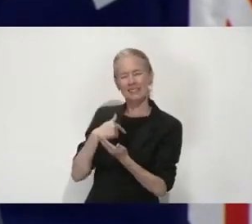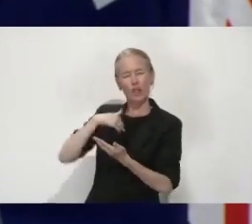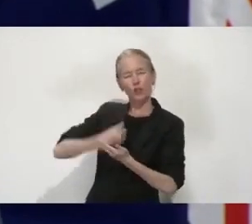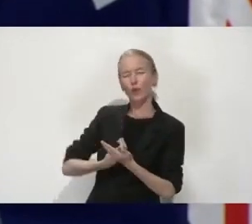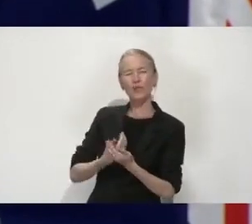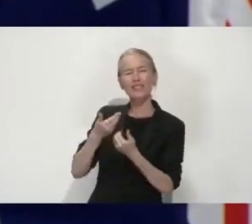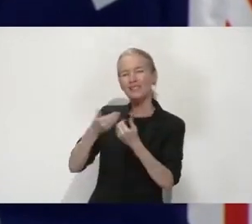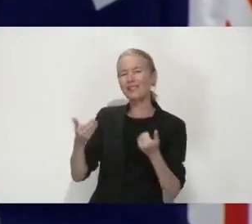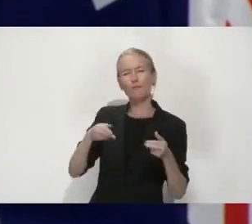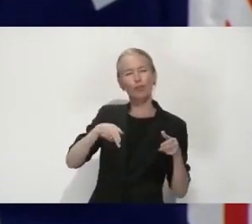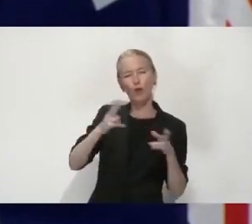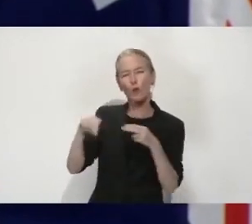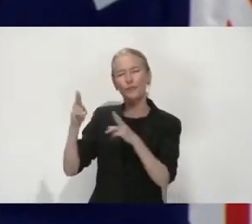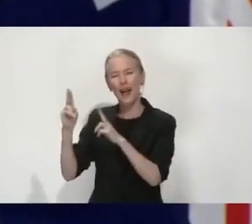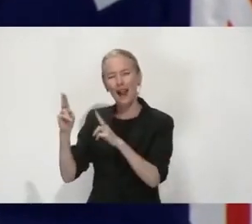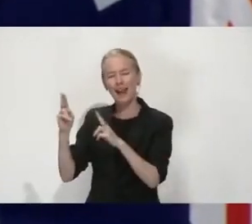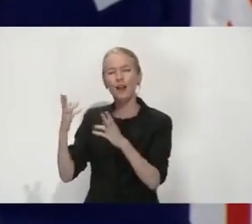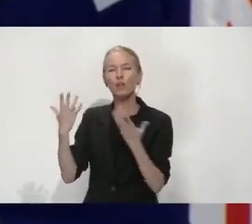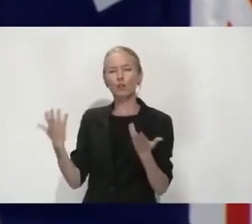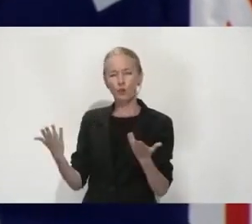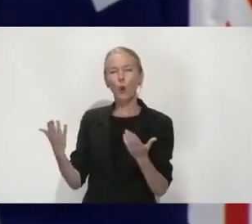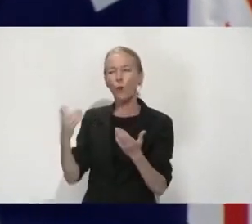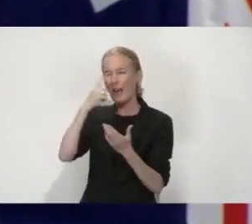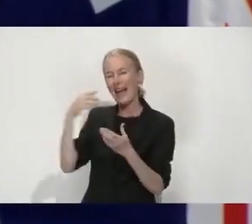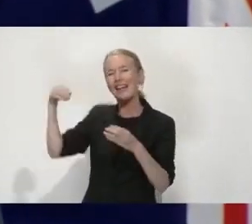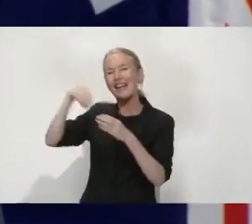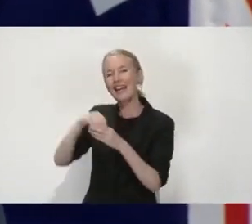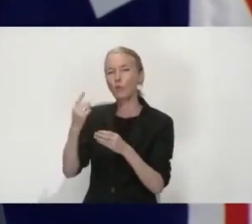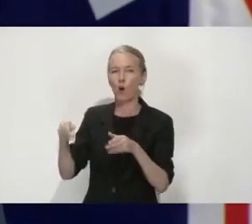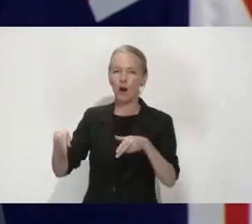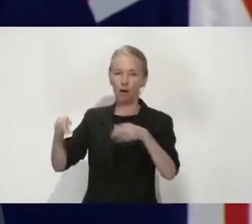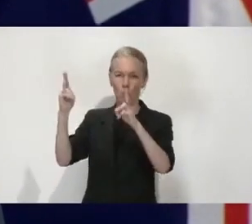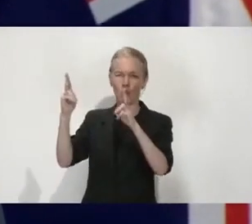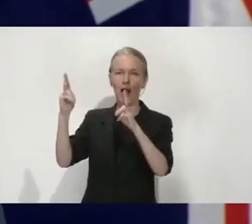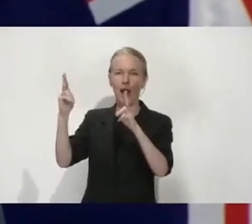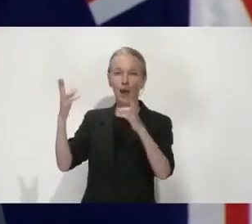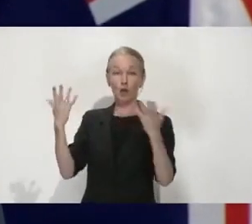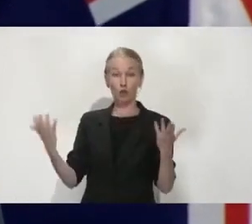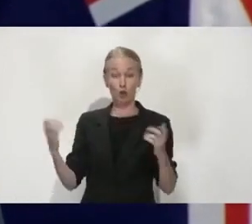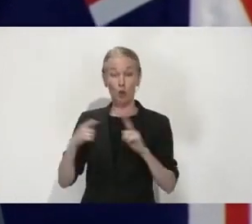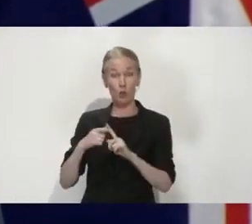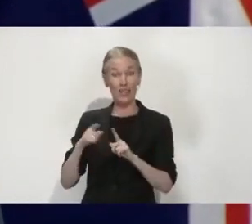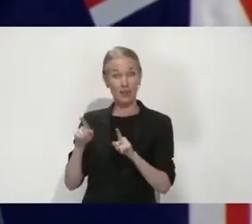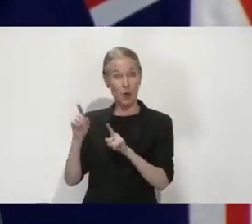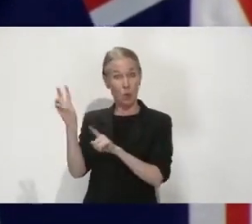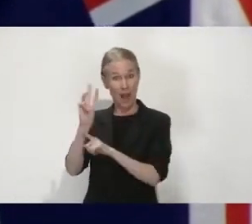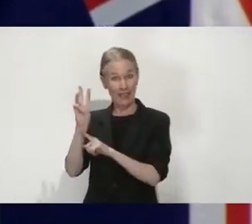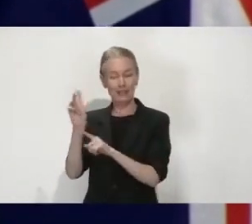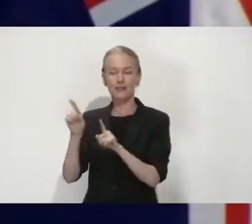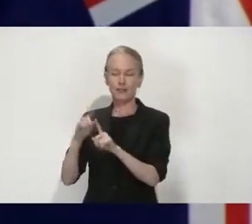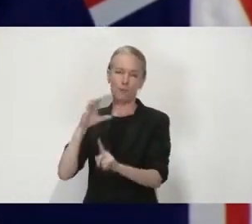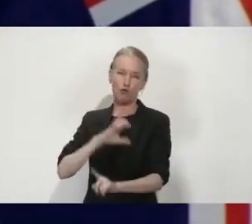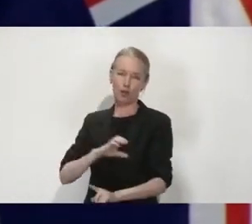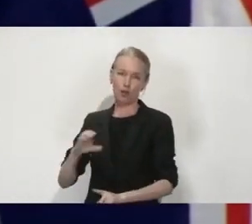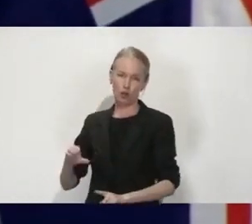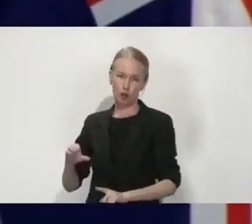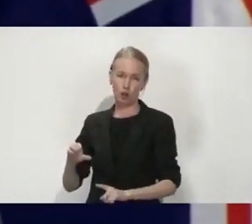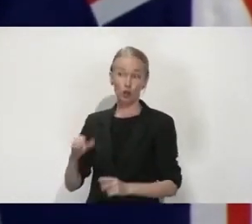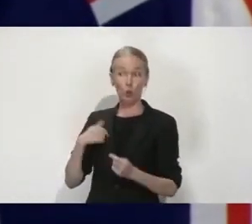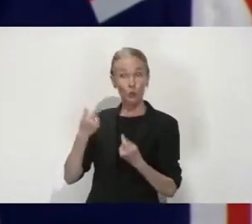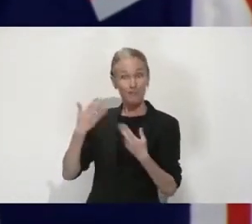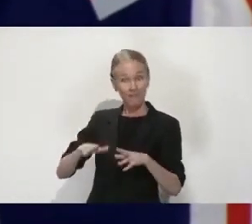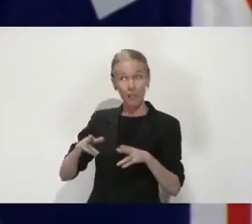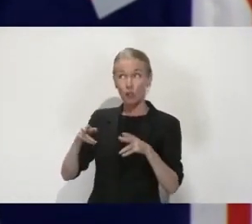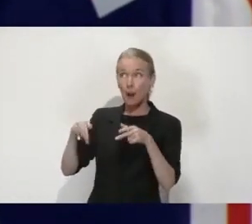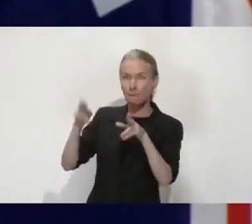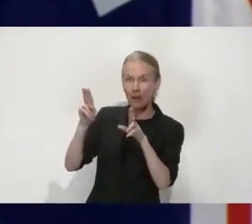smaller number of locations per city. So in Christchurch and Wellington, we have arranged an assessment of each facility to see